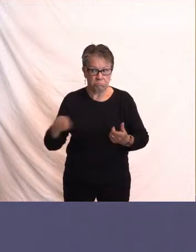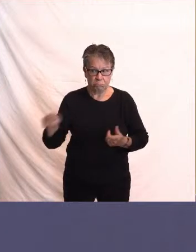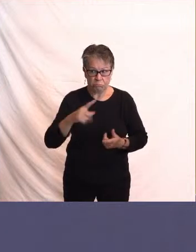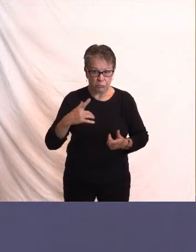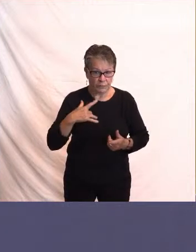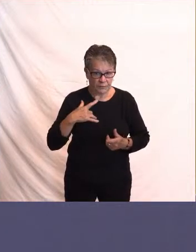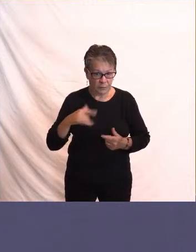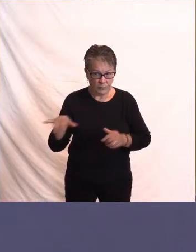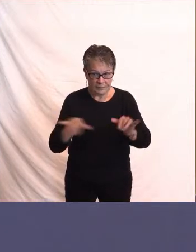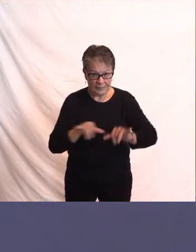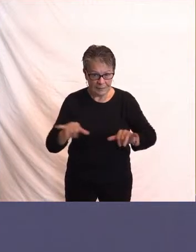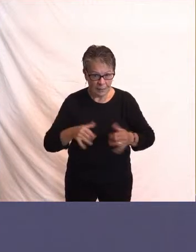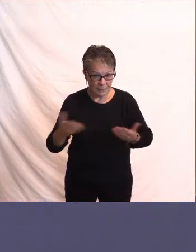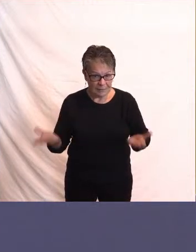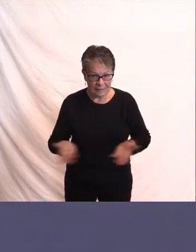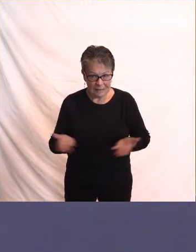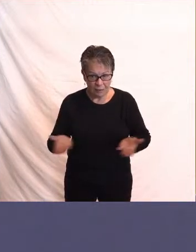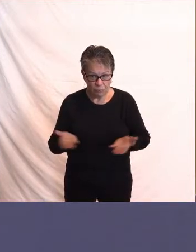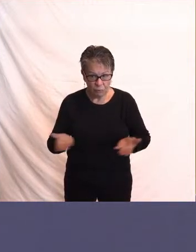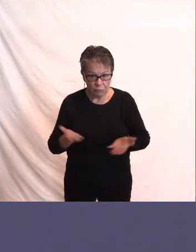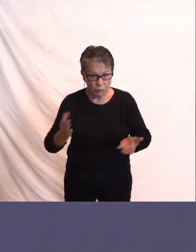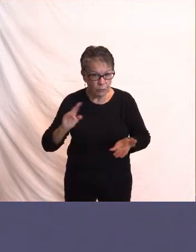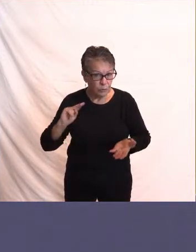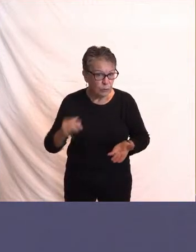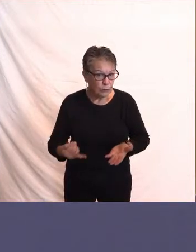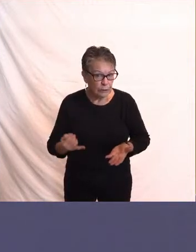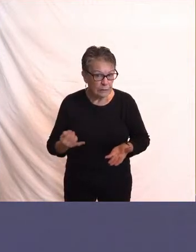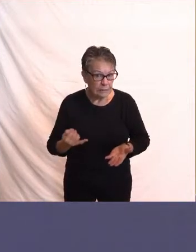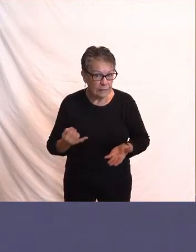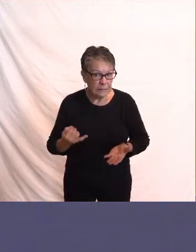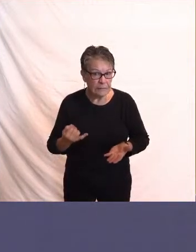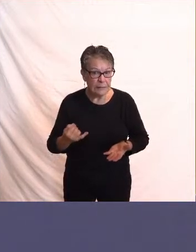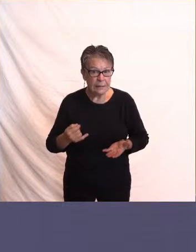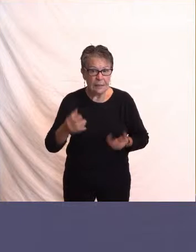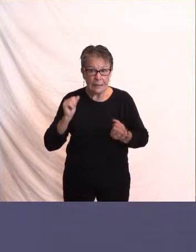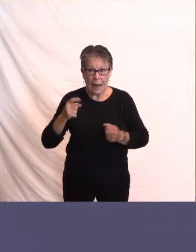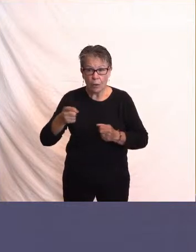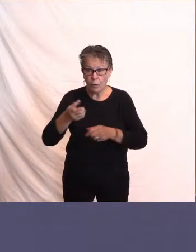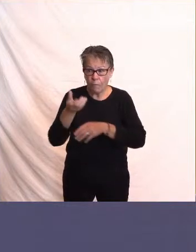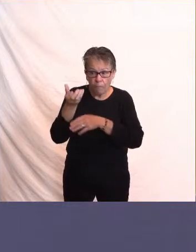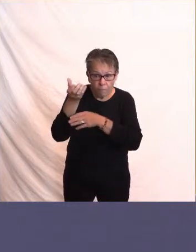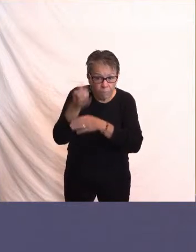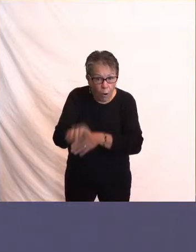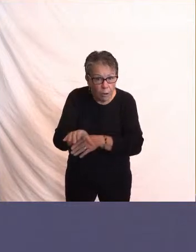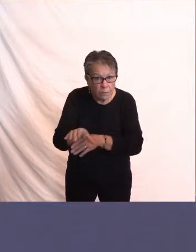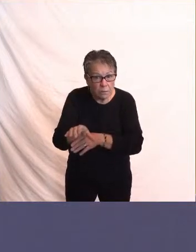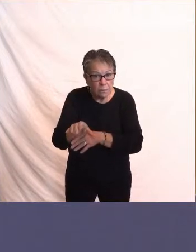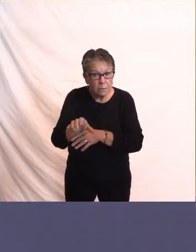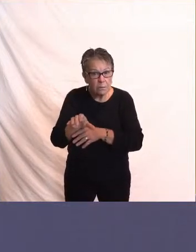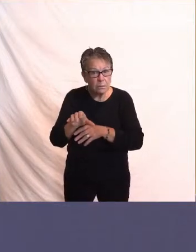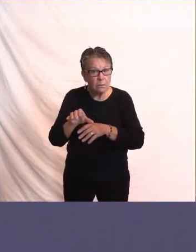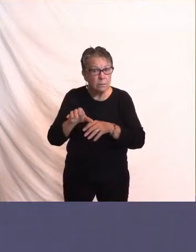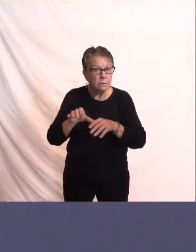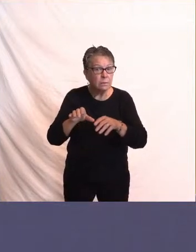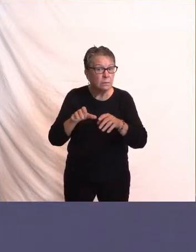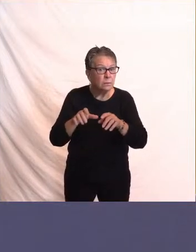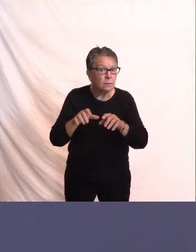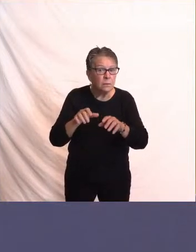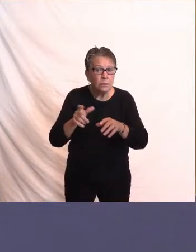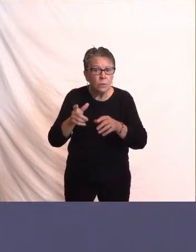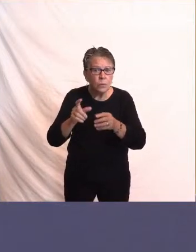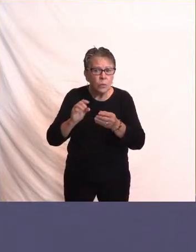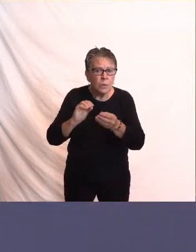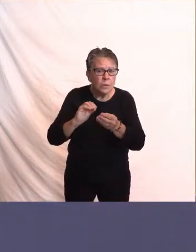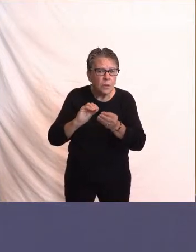should be vaccinated? Do you have the ability to compel them to? And what kind of data would you use to make that decision? And finally, for you